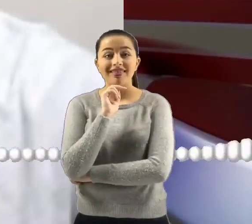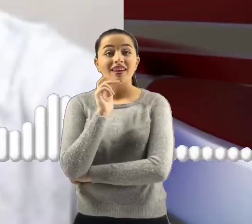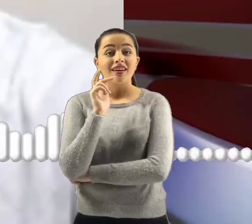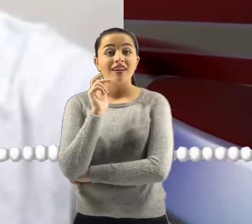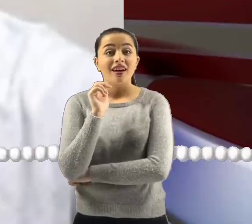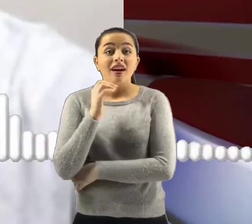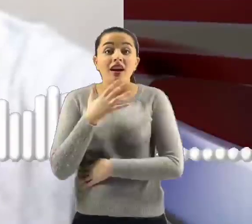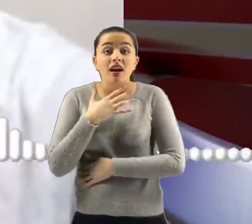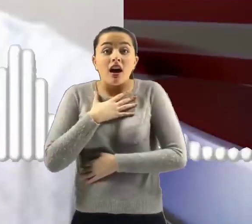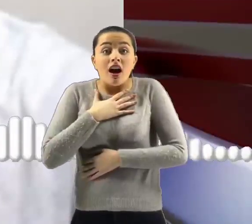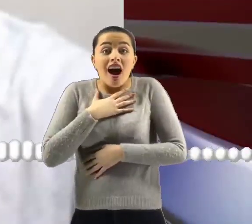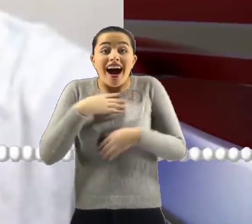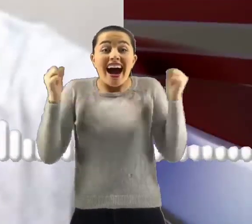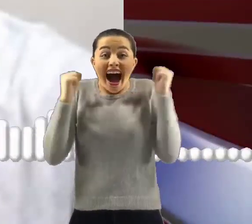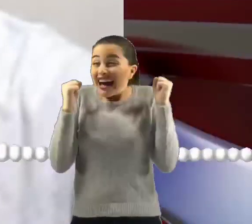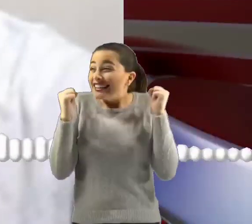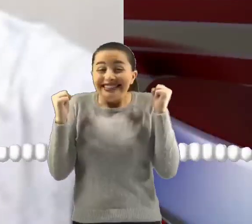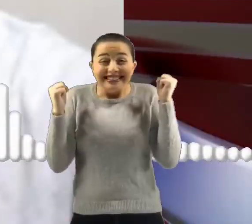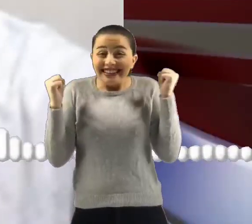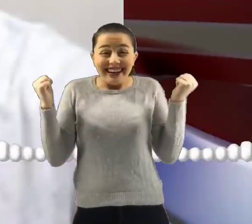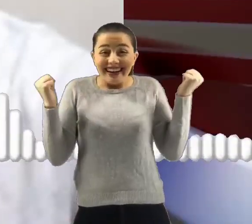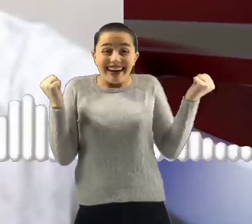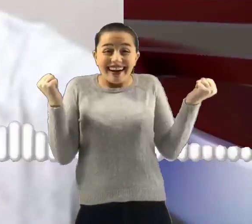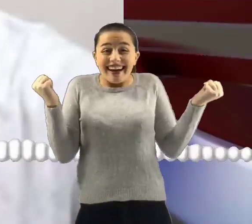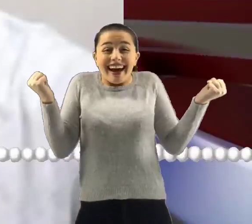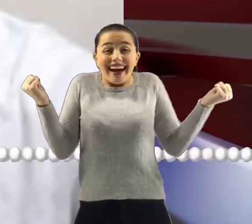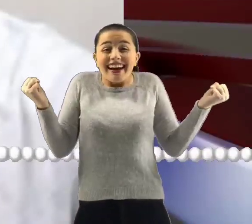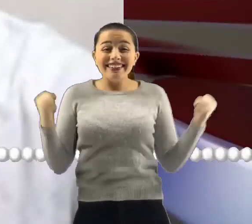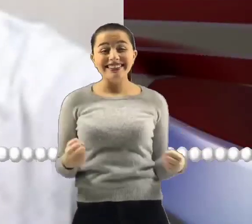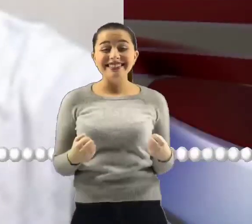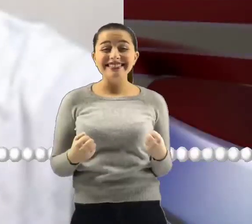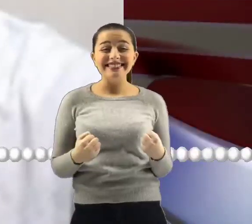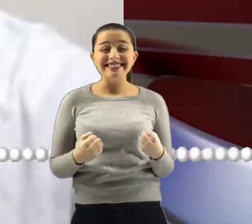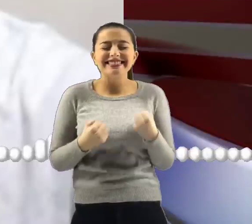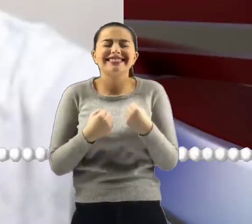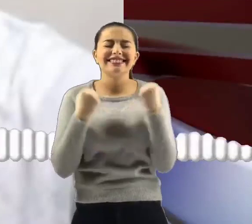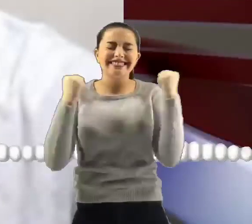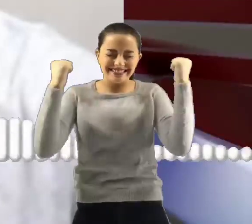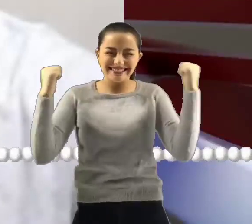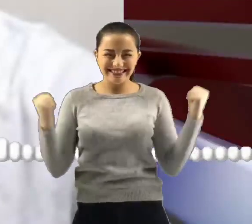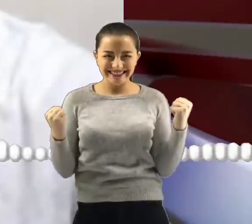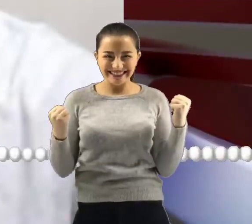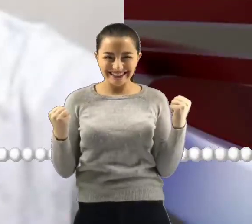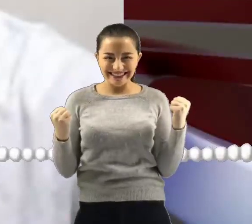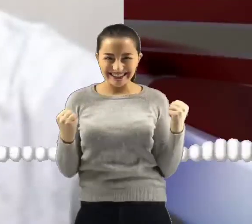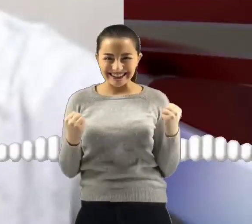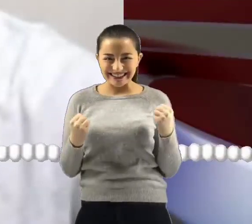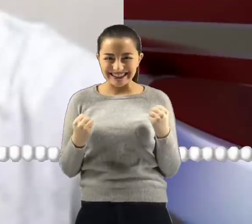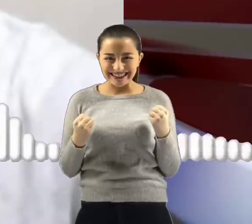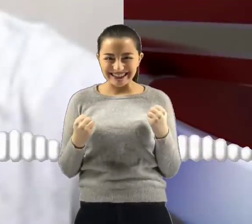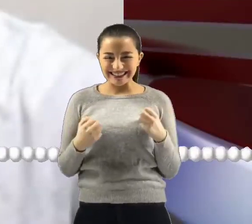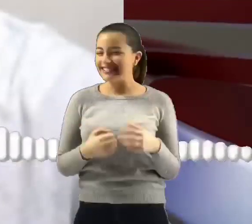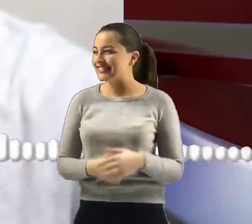Ebe ọbụla anyị nụrụ na maka ndị Igbo, ebe ọ na-amasị anyị. Ụfọdụ na-ajụ anyị, kedu ife anyị